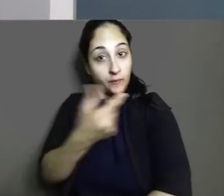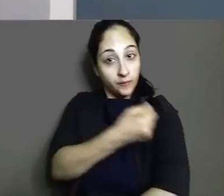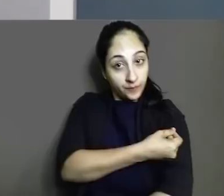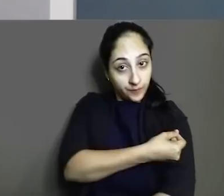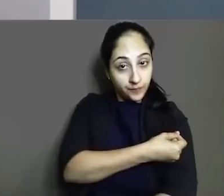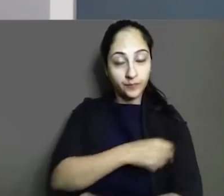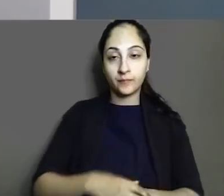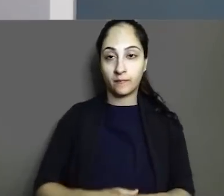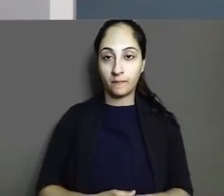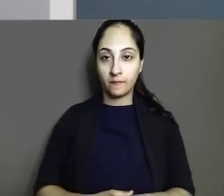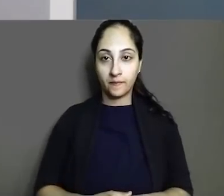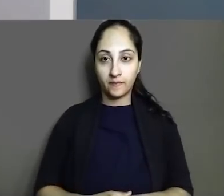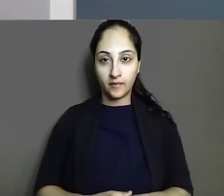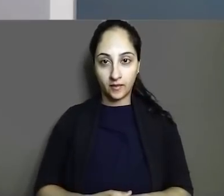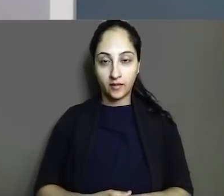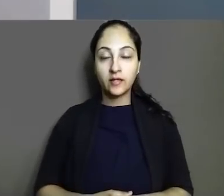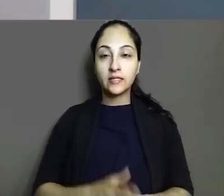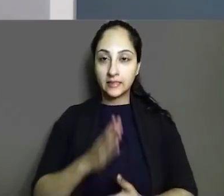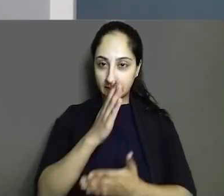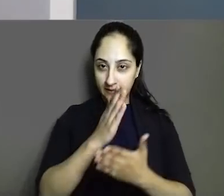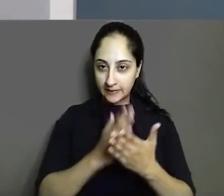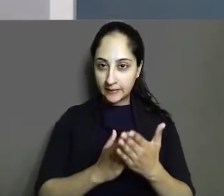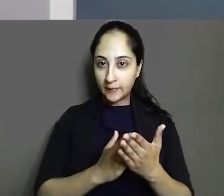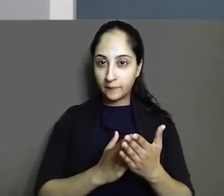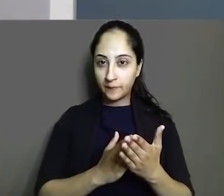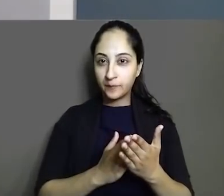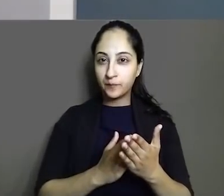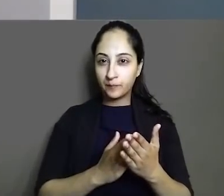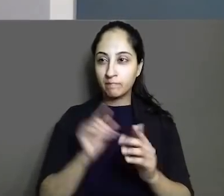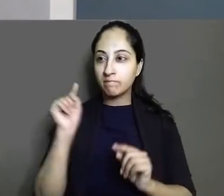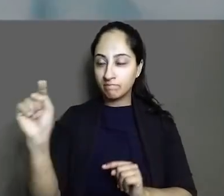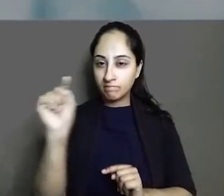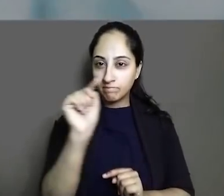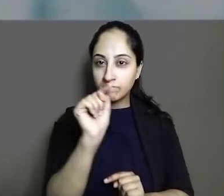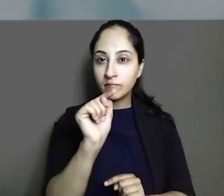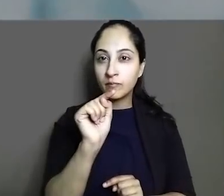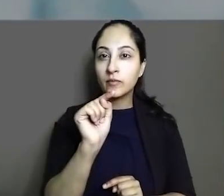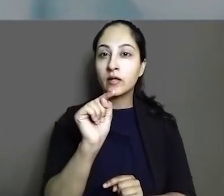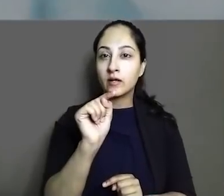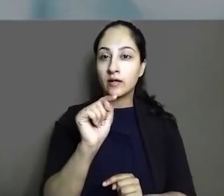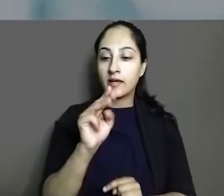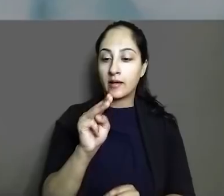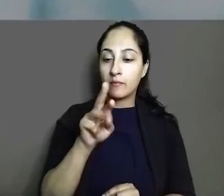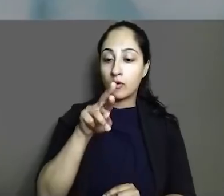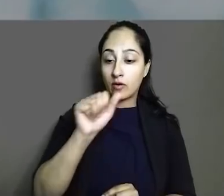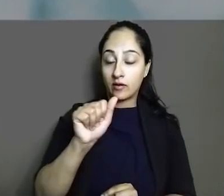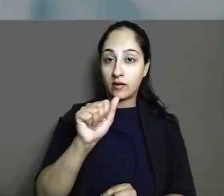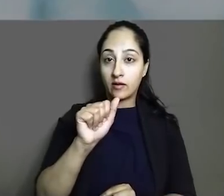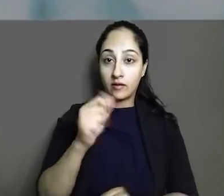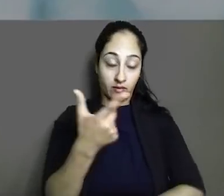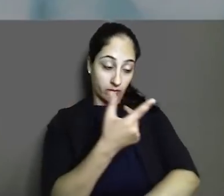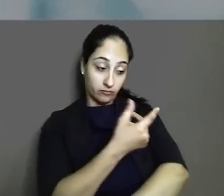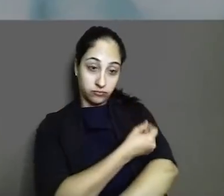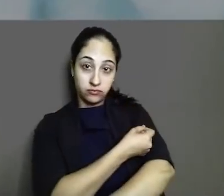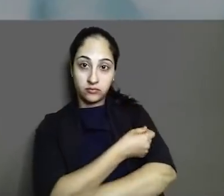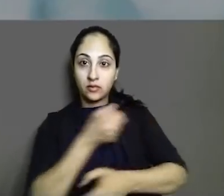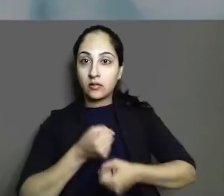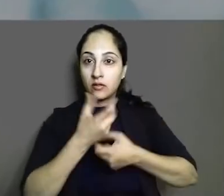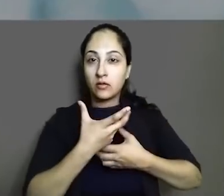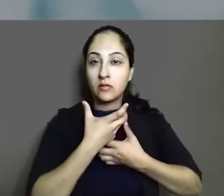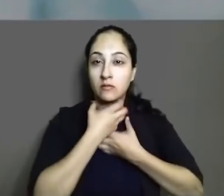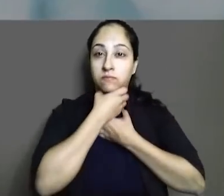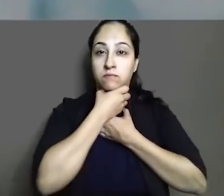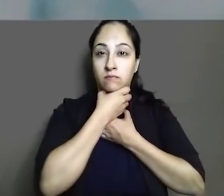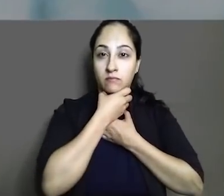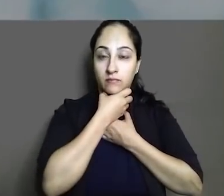EpiPen, which would be on hand in the clinic where you get vaccinated. In terms of how common it is, there was a report